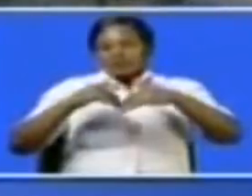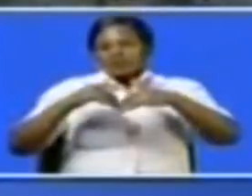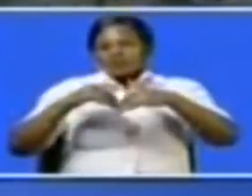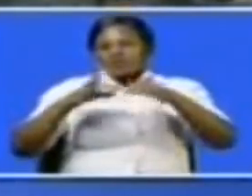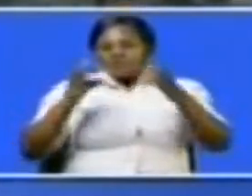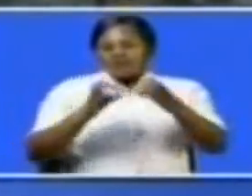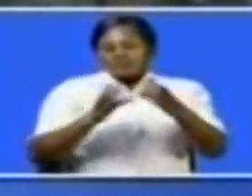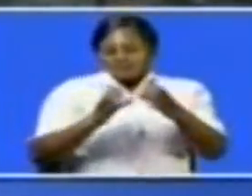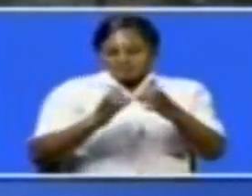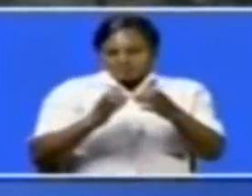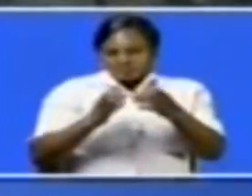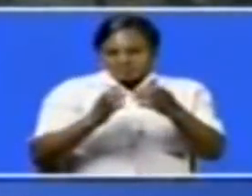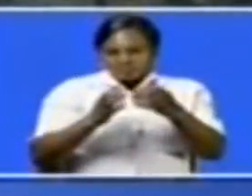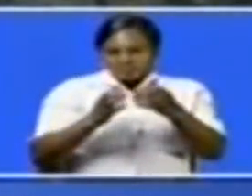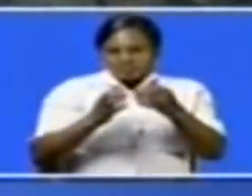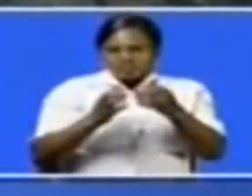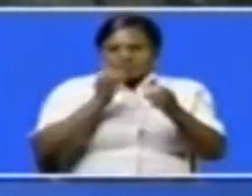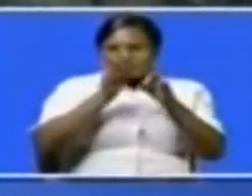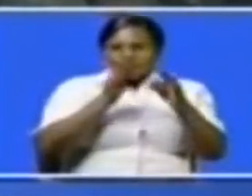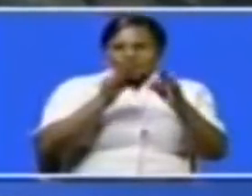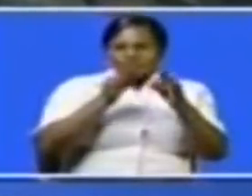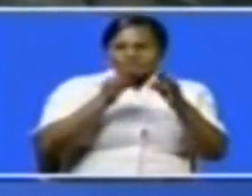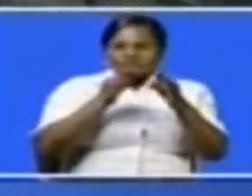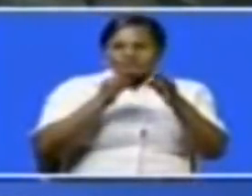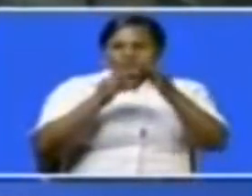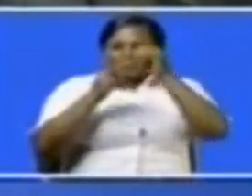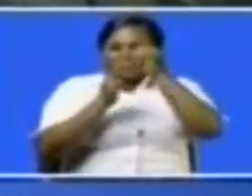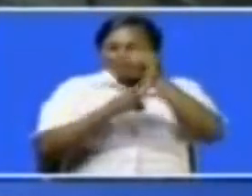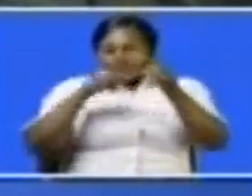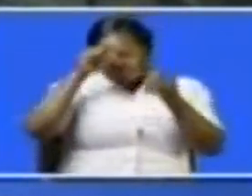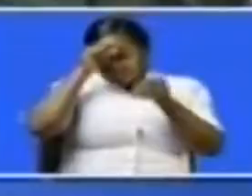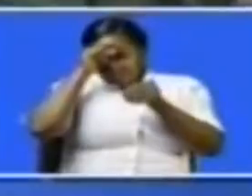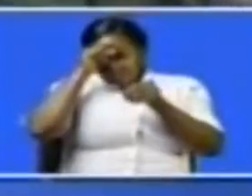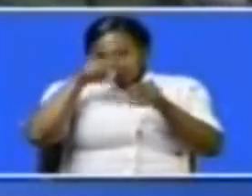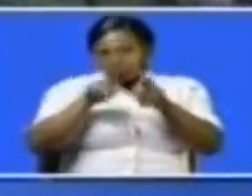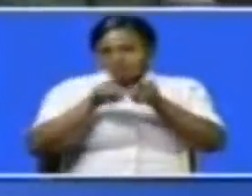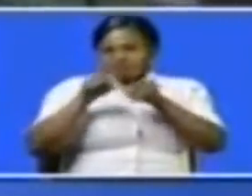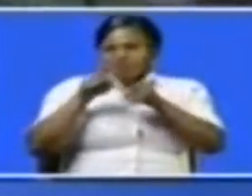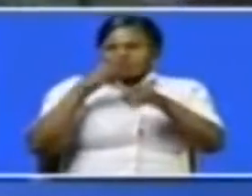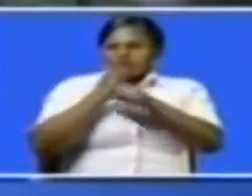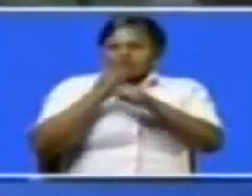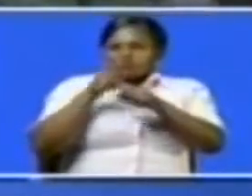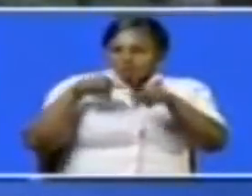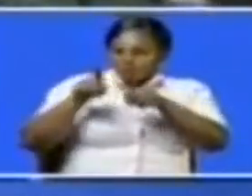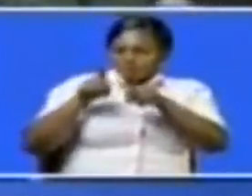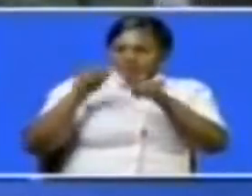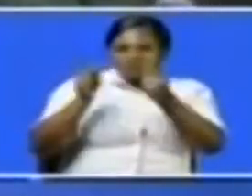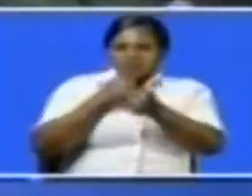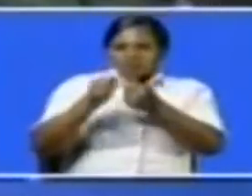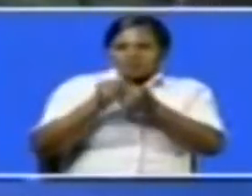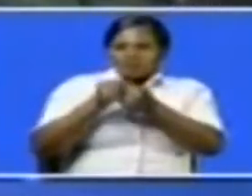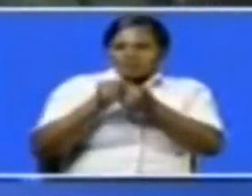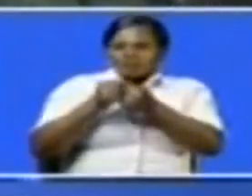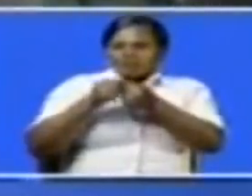party, is that if you're the whip of the government, you are supposed to whip for the government. You cannot